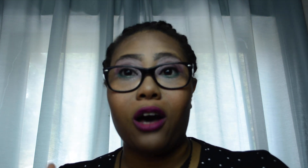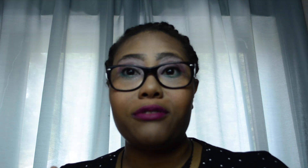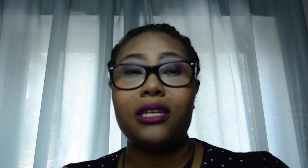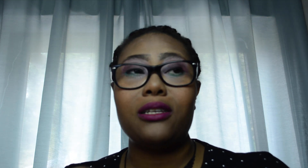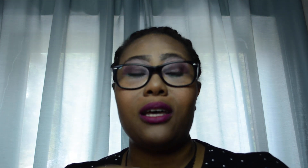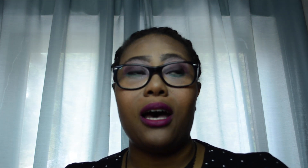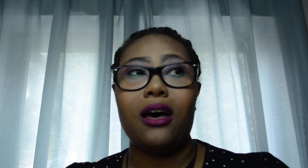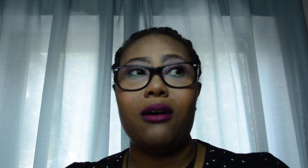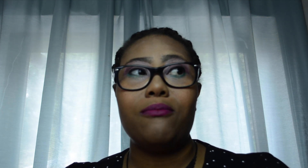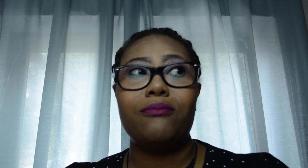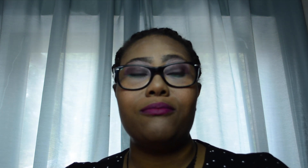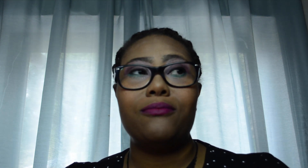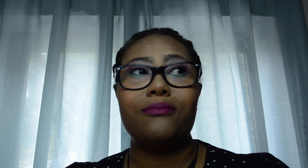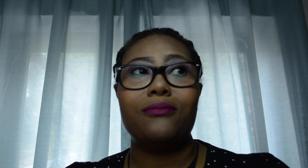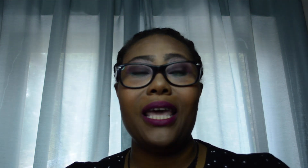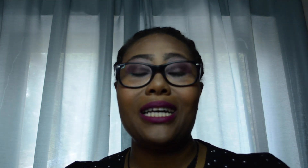we're often